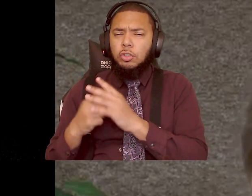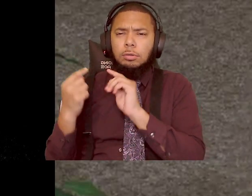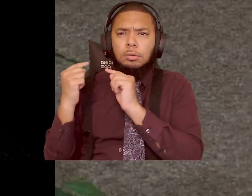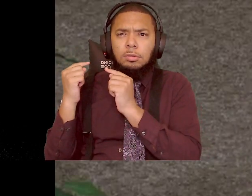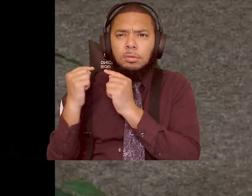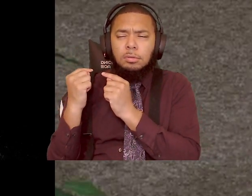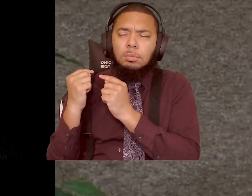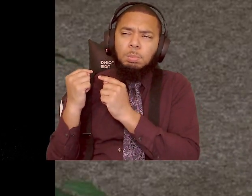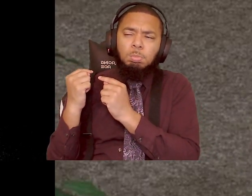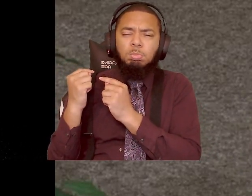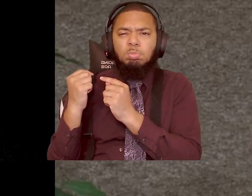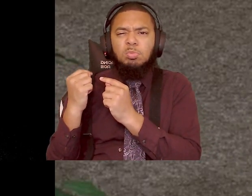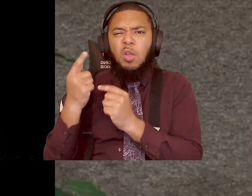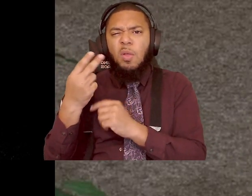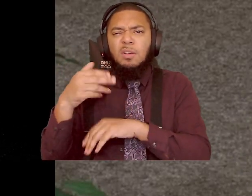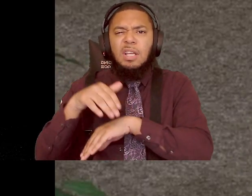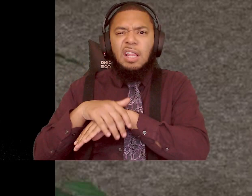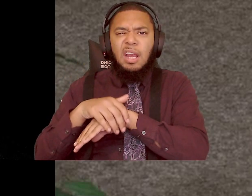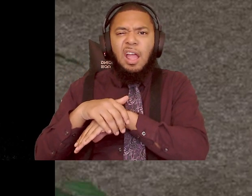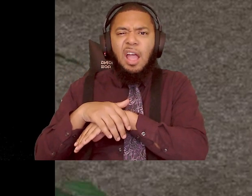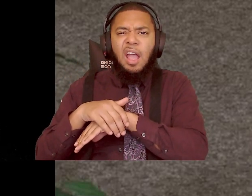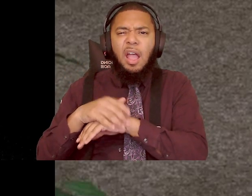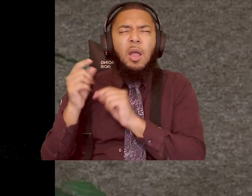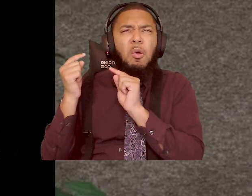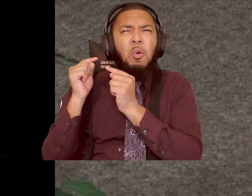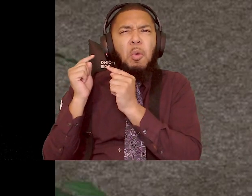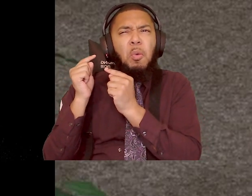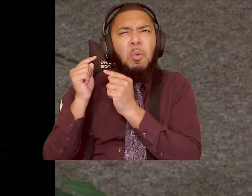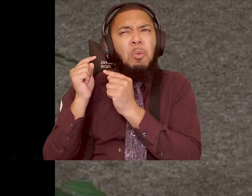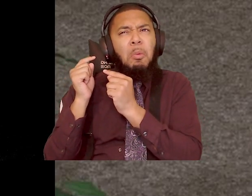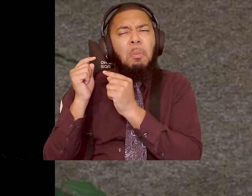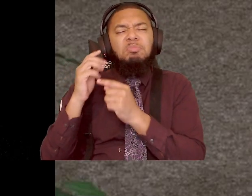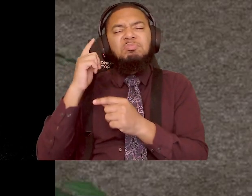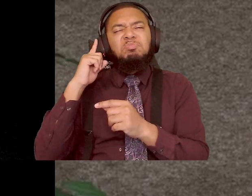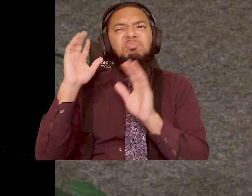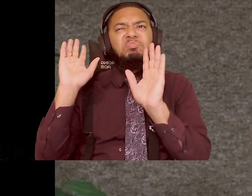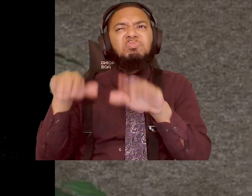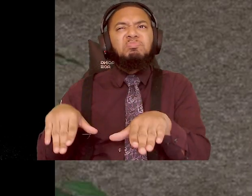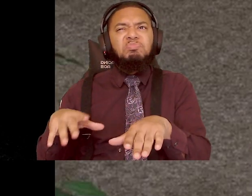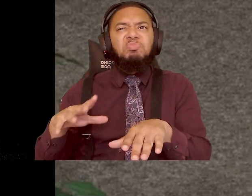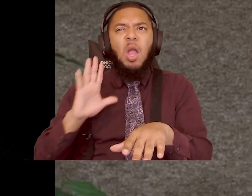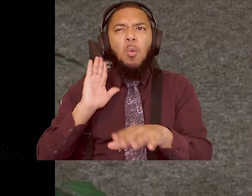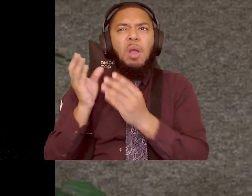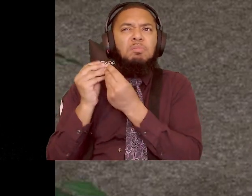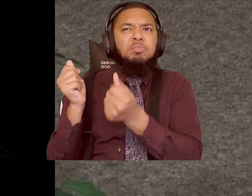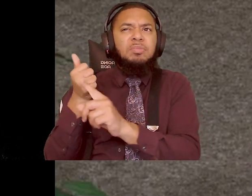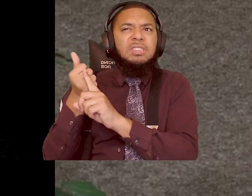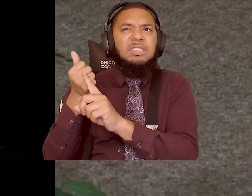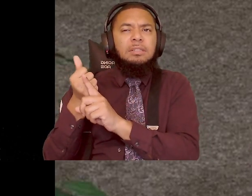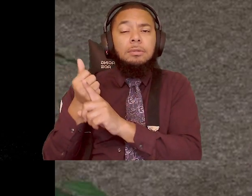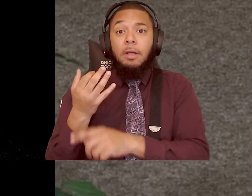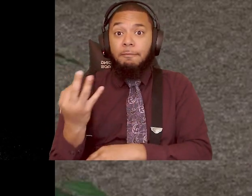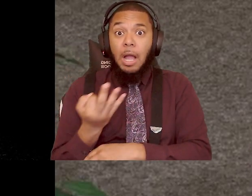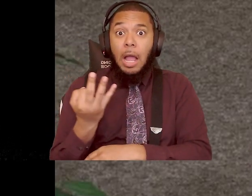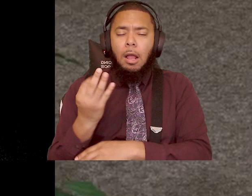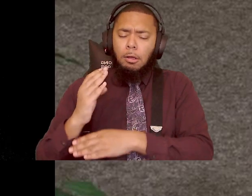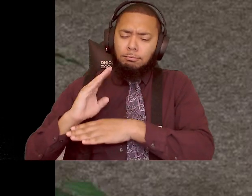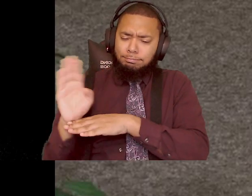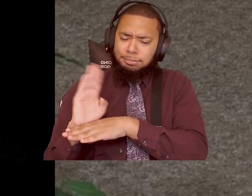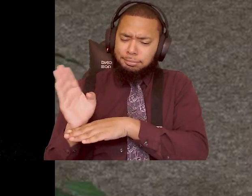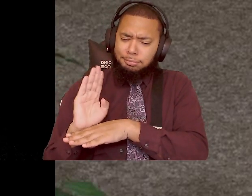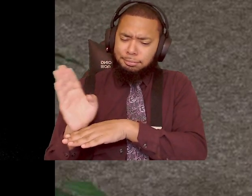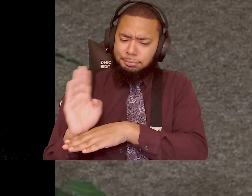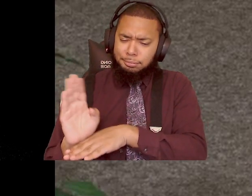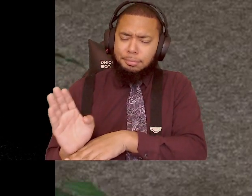little worse Thursday night, but you just know it's going to get better. And Friday, well, you've got a lot of things going, so ignore it. By the